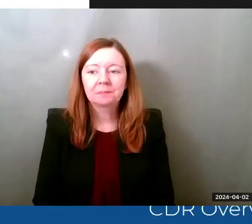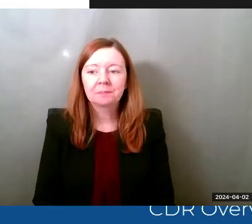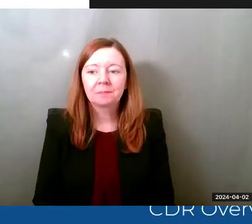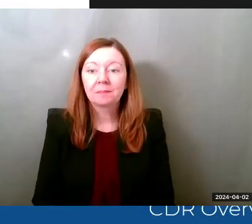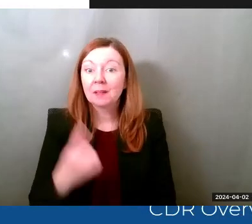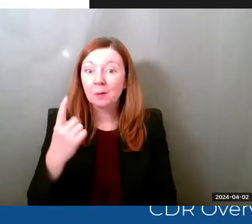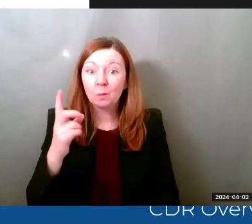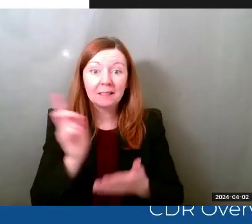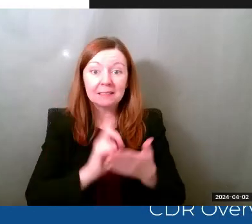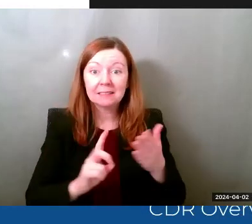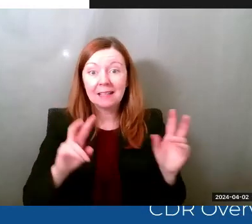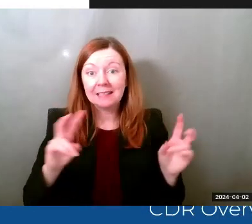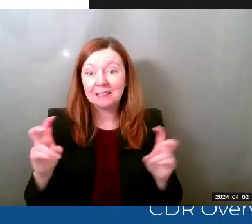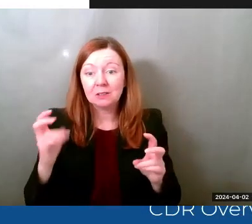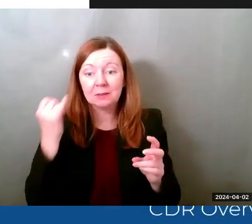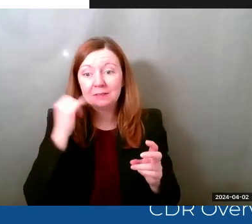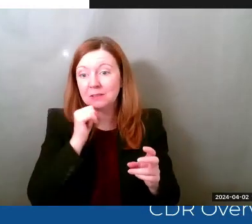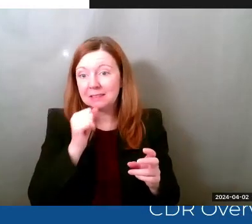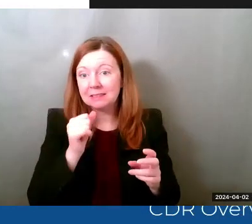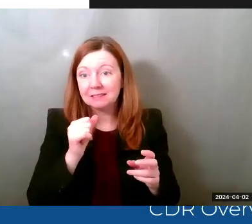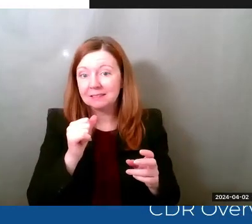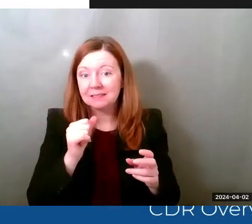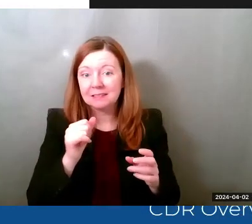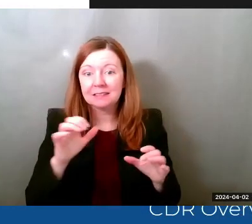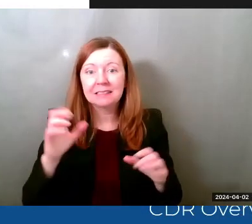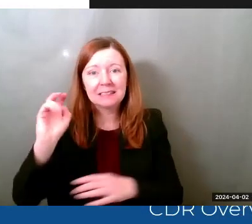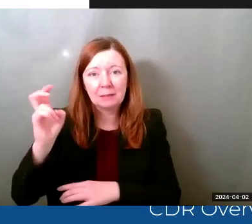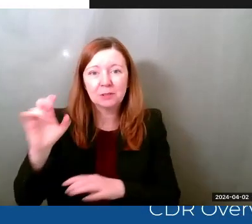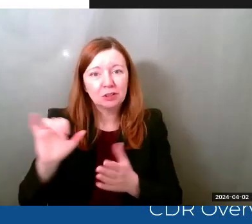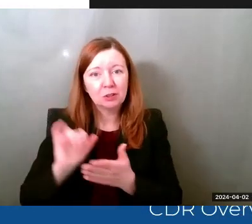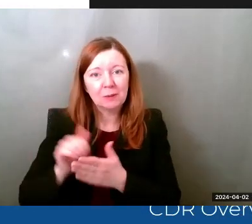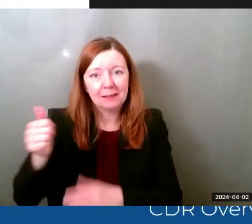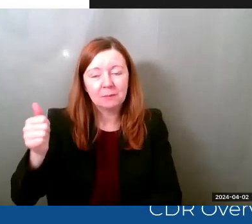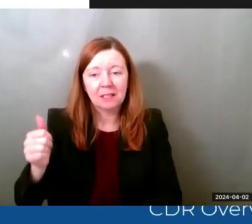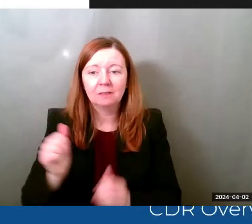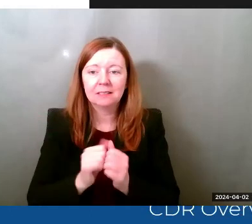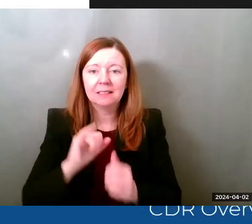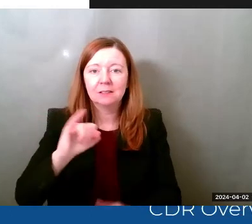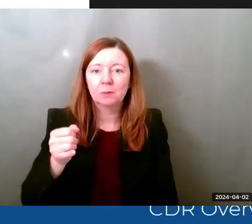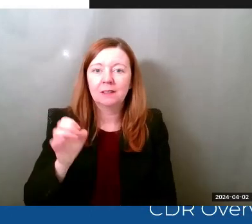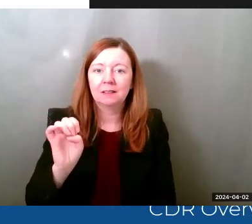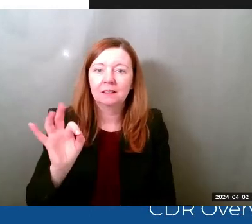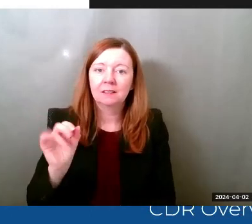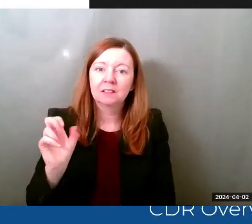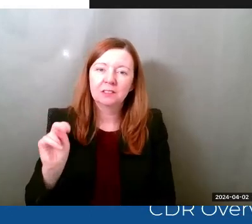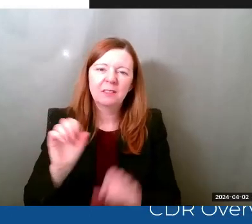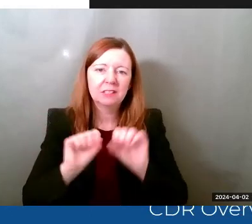One design issue, and even if you didn't build it here, SEPTA should be doing this, is with the Jefferson Station.